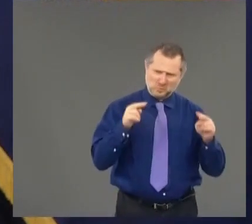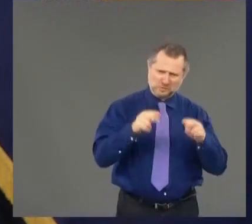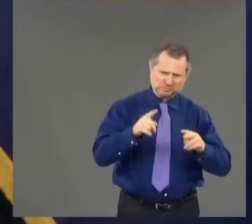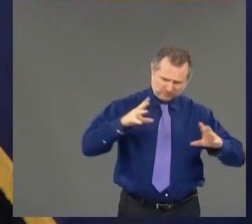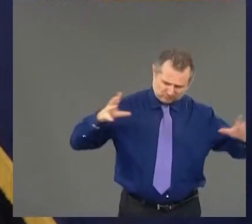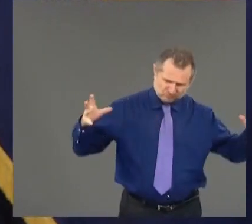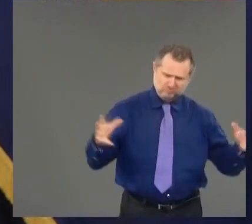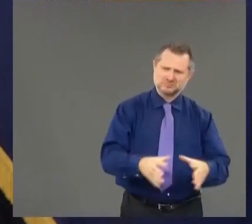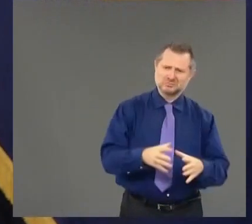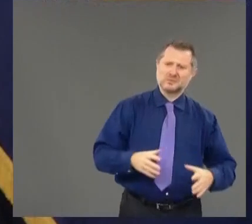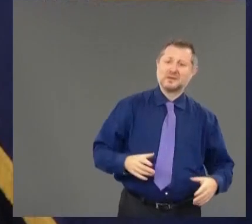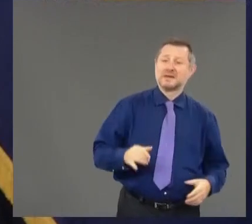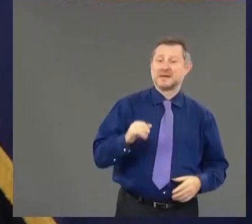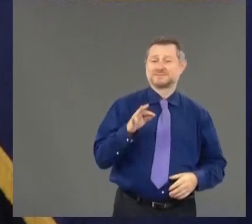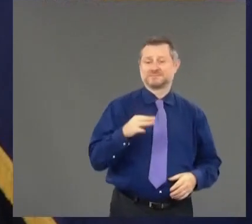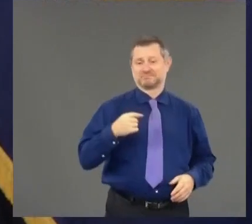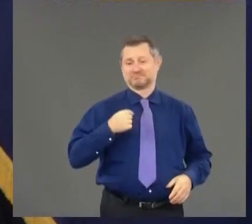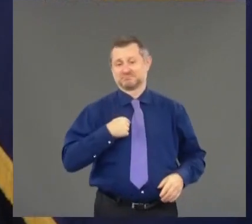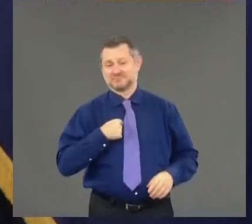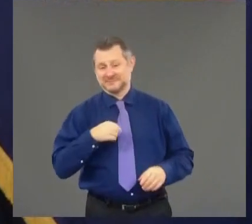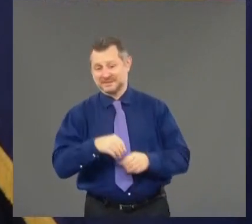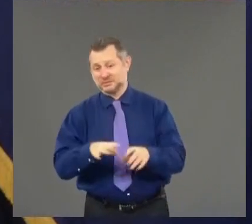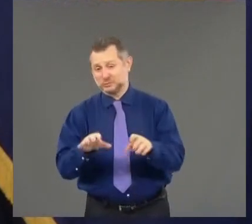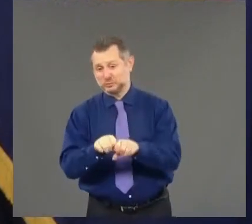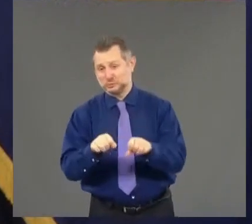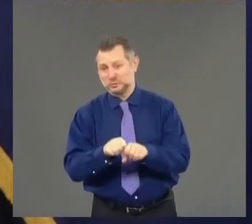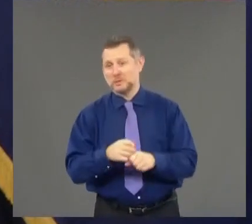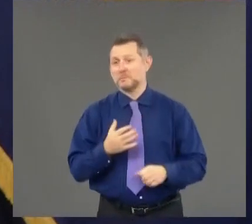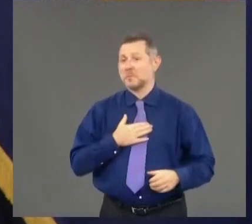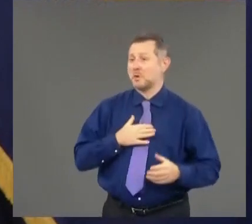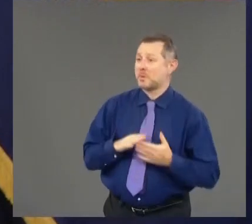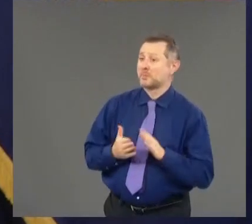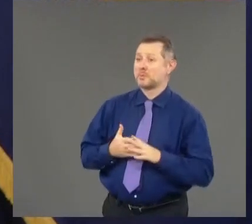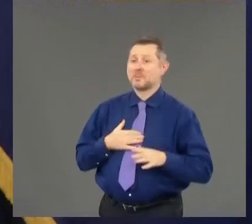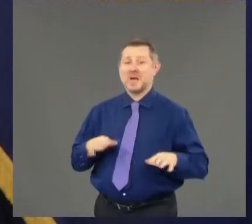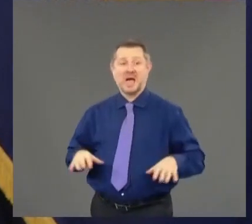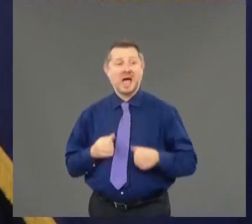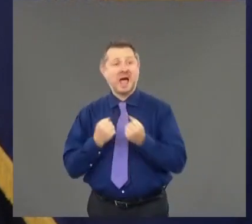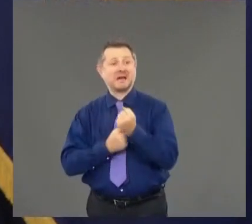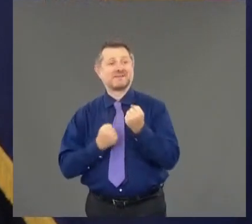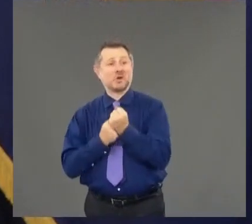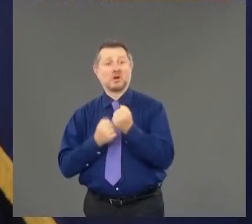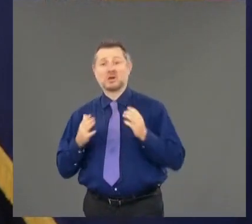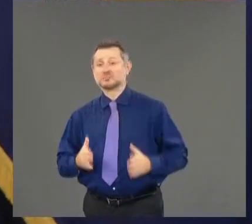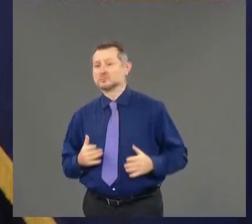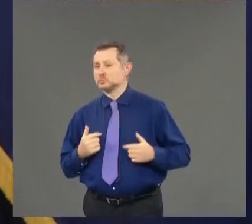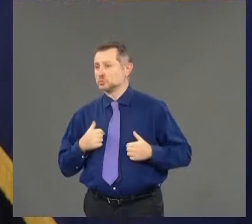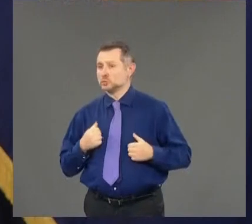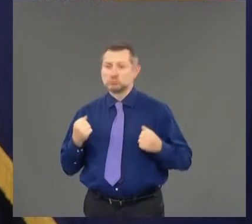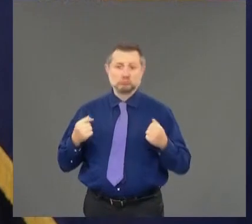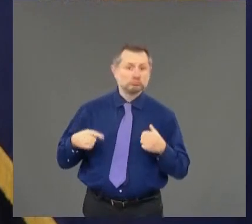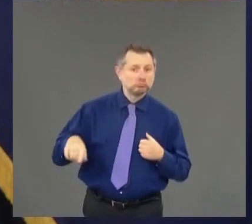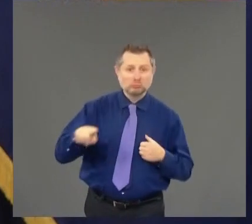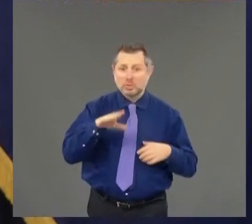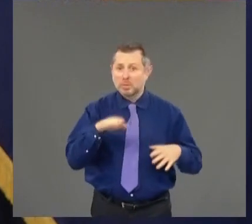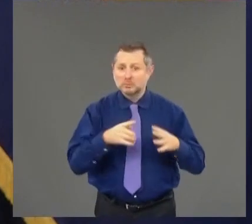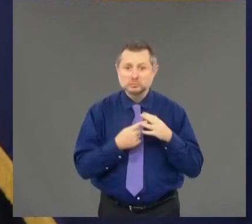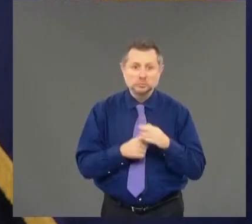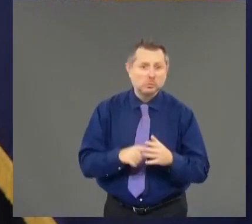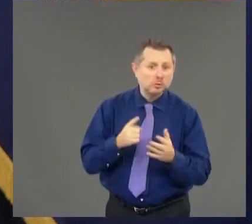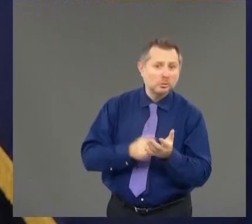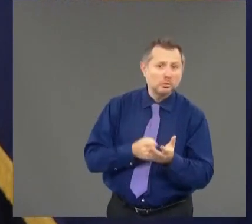If I'm you, if I'm a community activist, I say, we haven't even started talking about the new plan for the